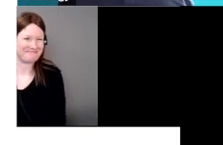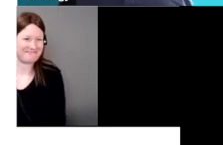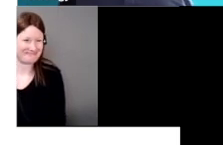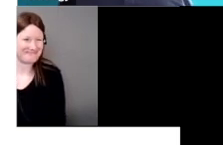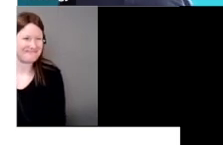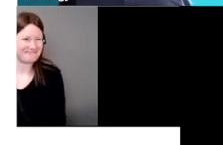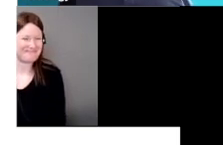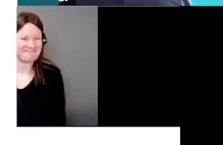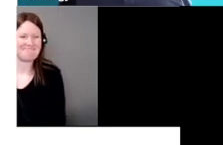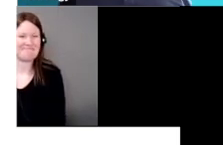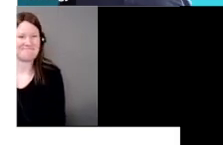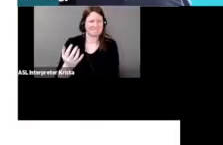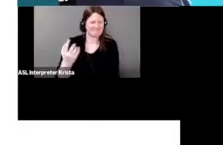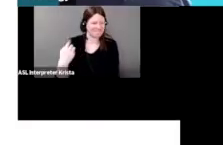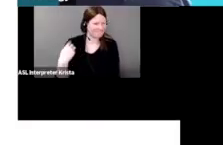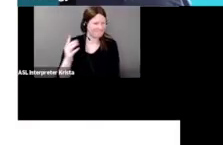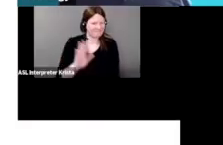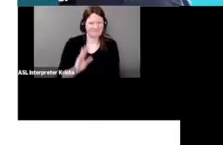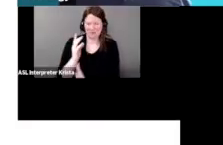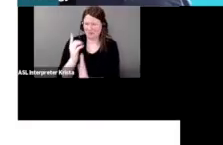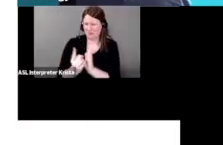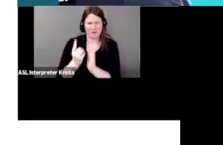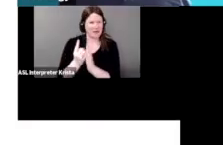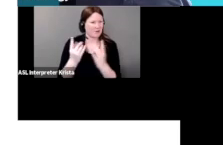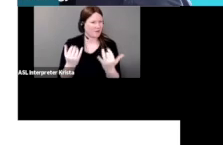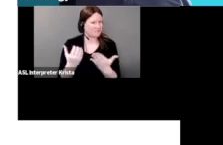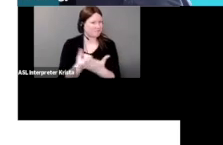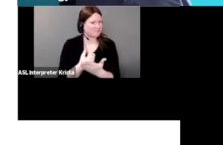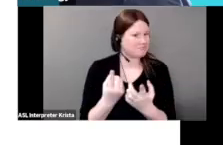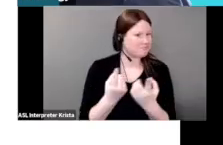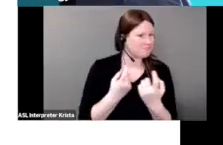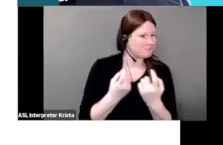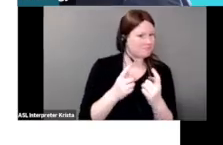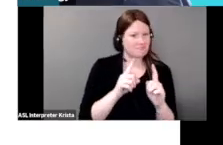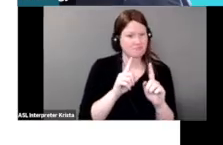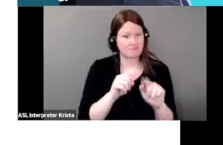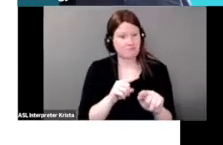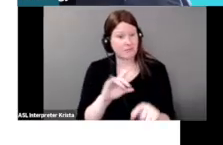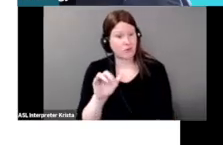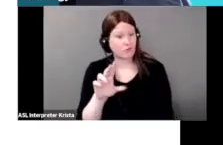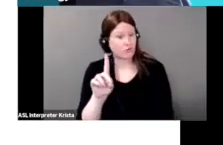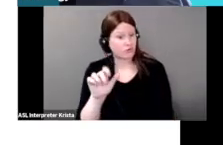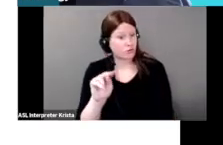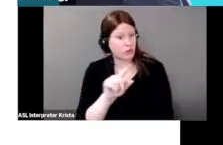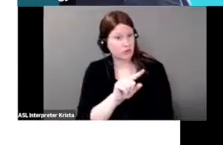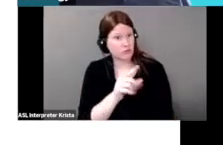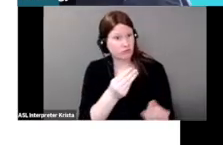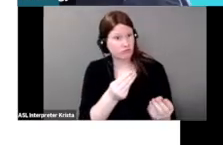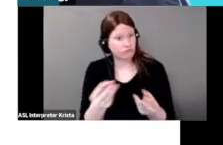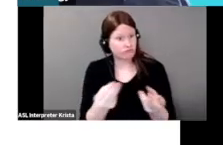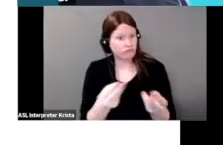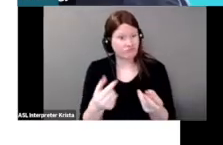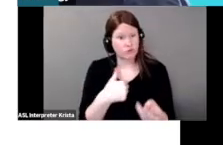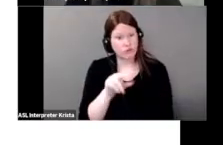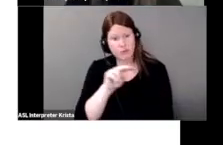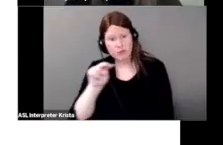we're now into the Q&A section. Jordan, I'm not sure, do you want to curate this, or should I be looking at the chat as